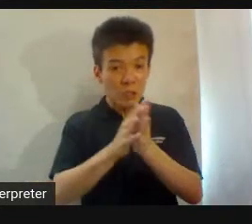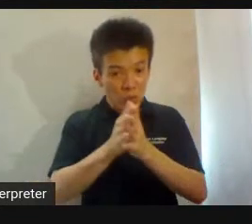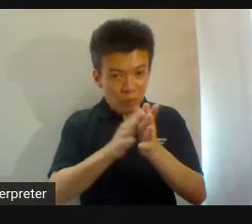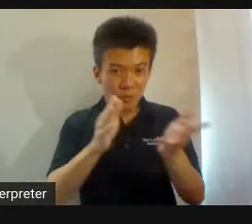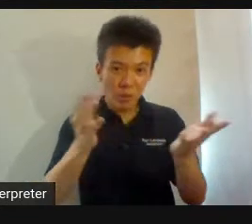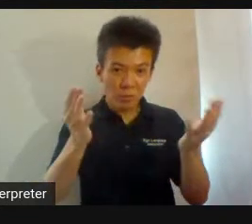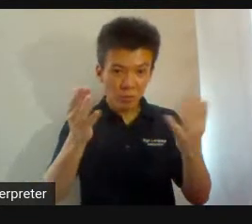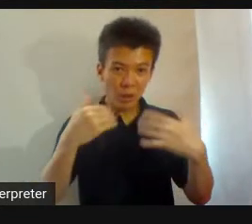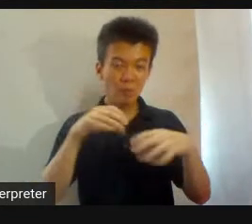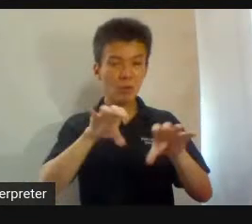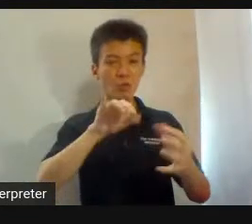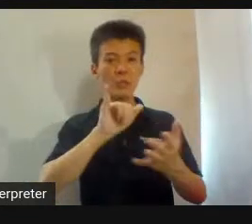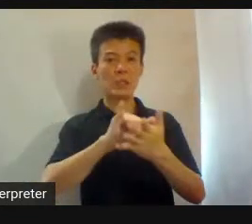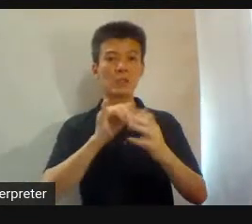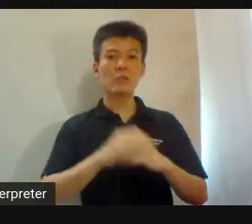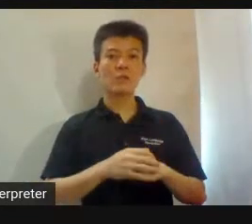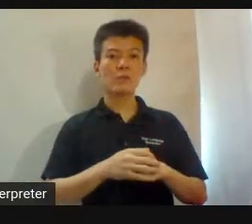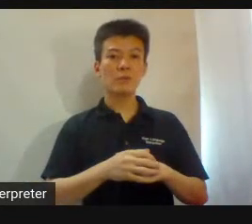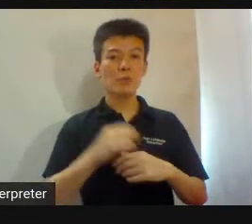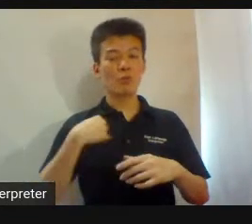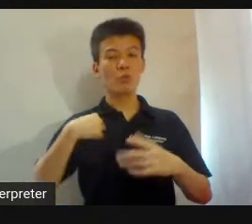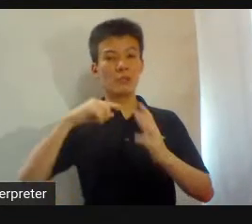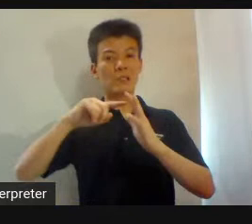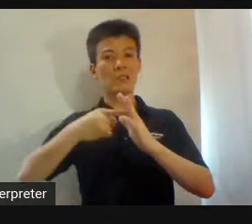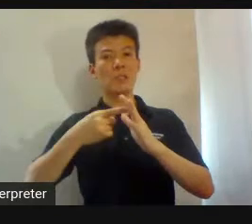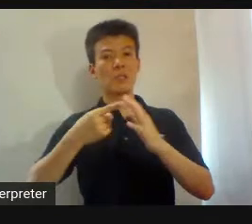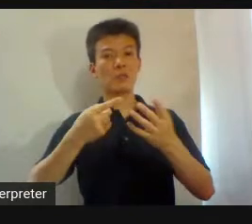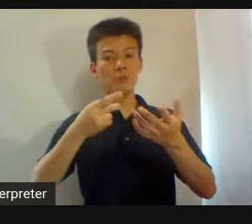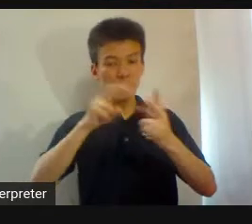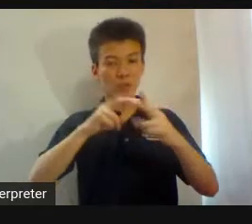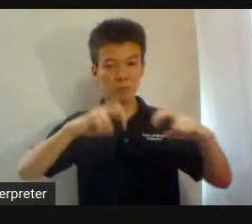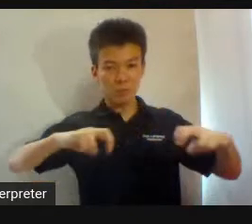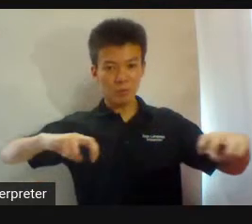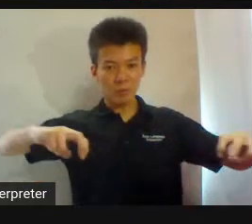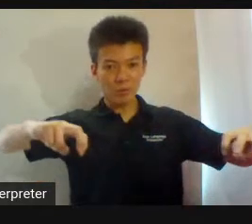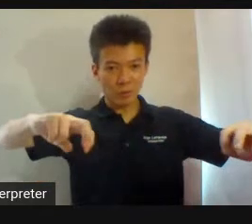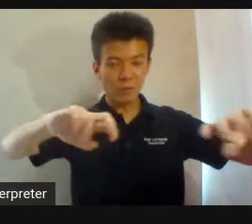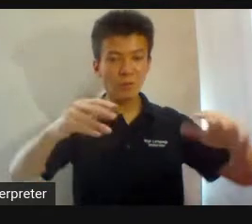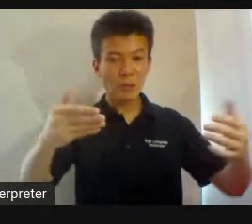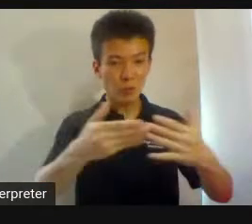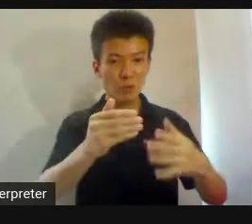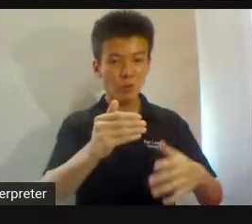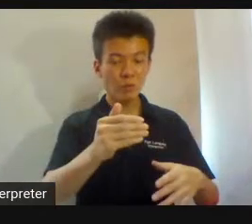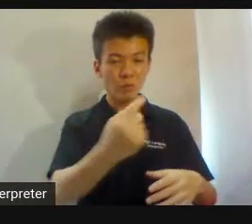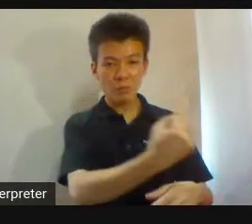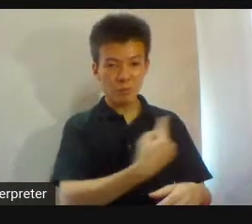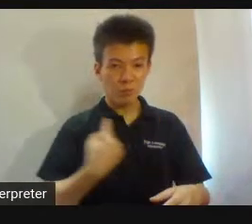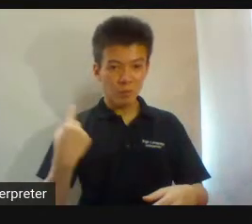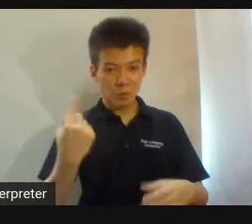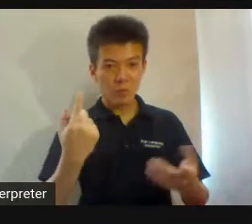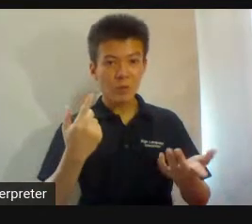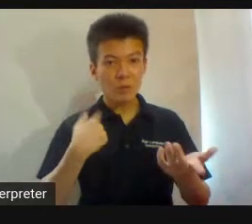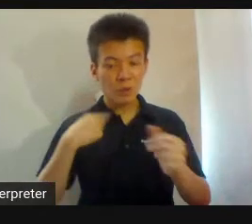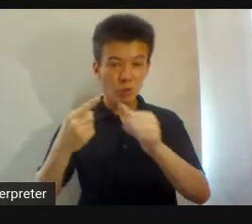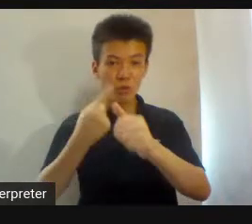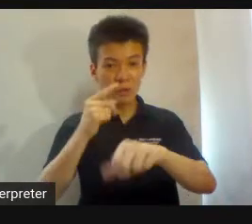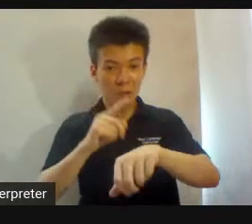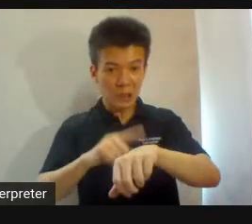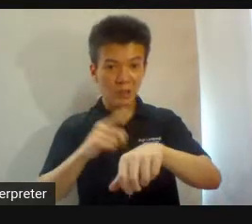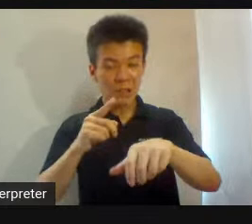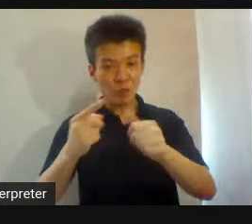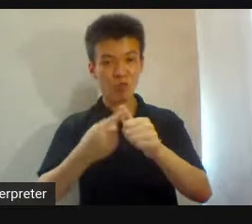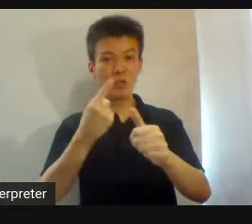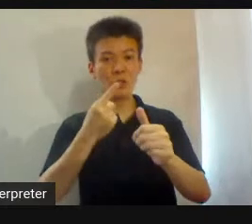come across and do it. And of course, we started off sitting in a circle and we started introducing ourselves. And within the first session of the first